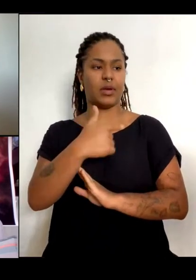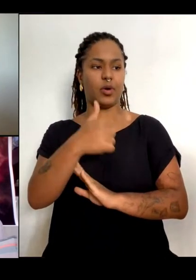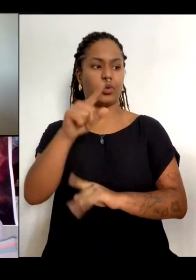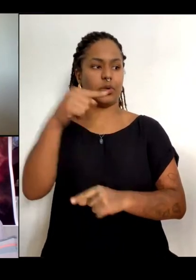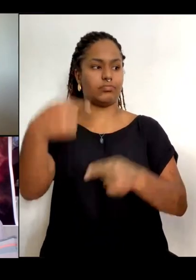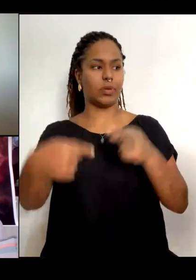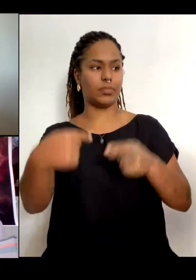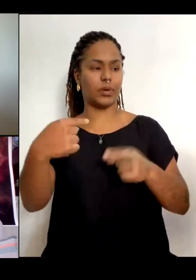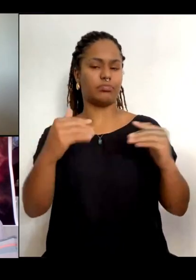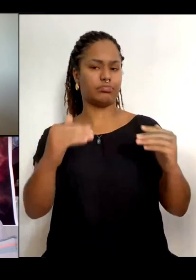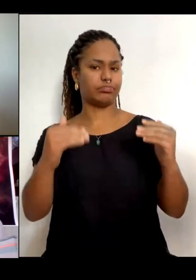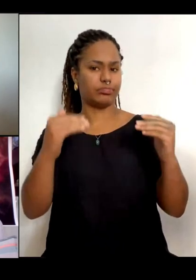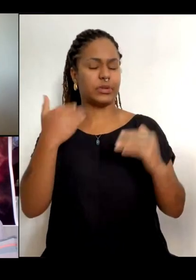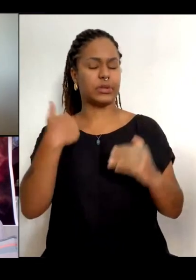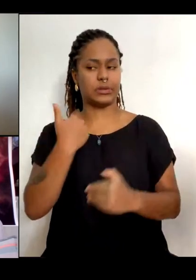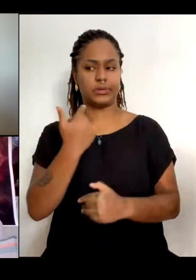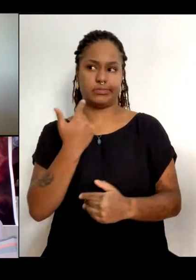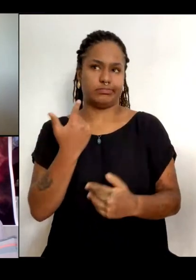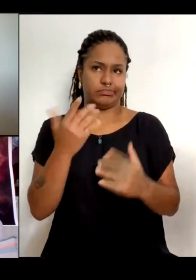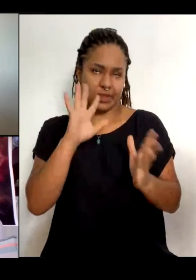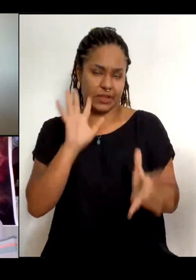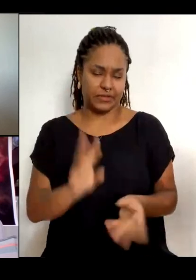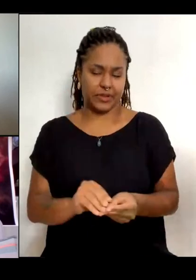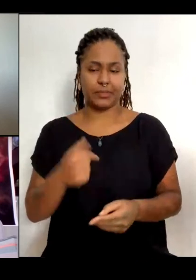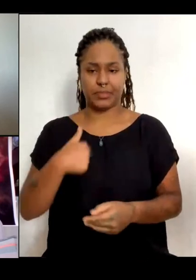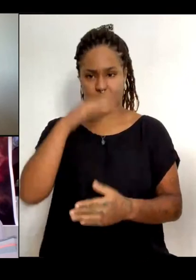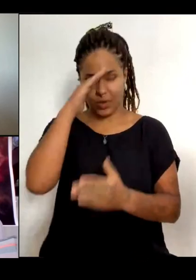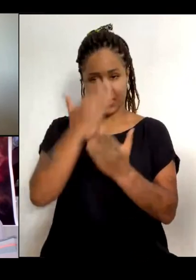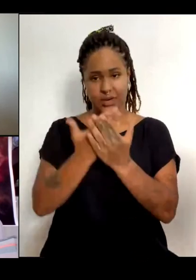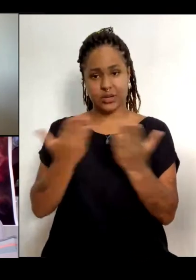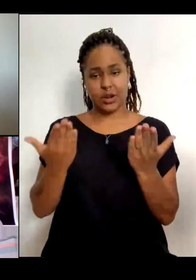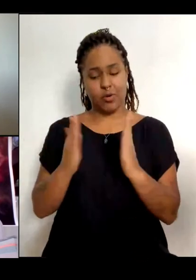um anything you want to come is